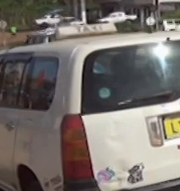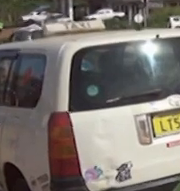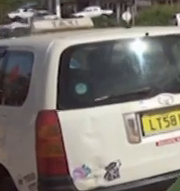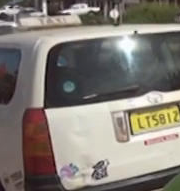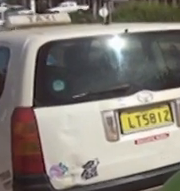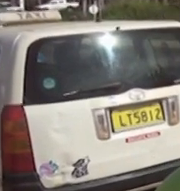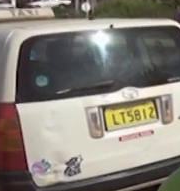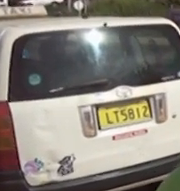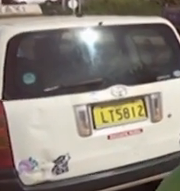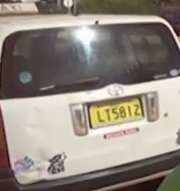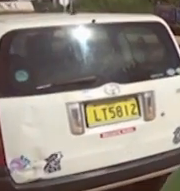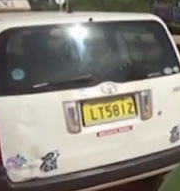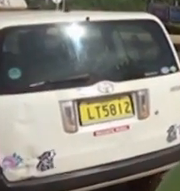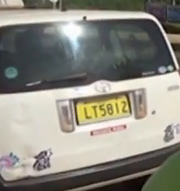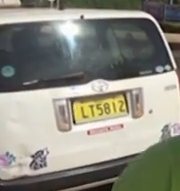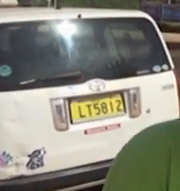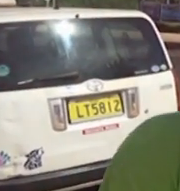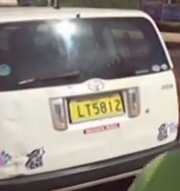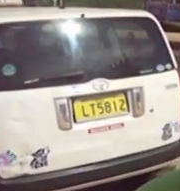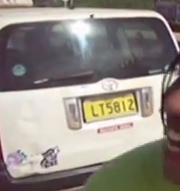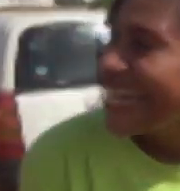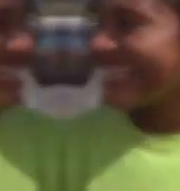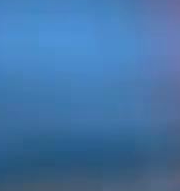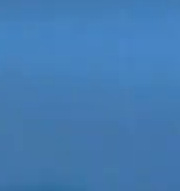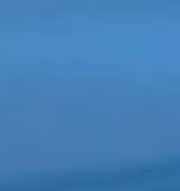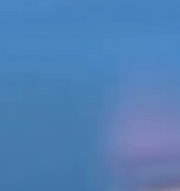from Nagaranga. Today FM rocks.